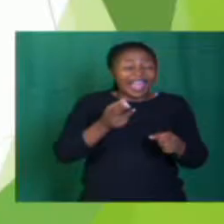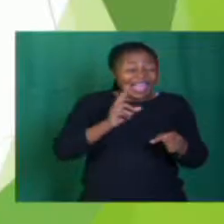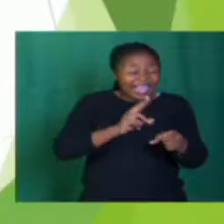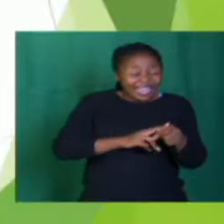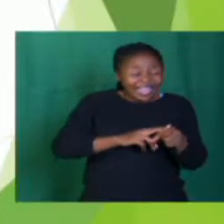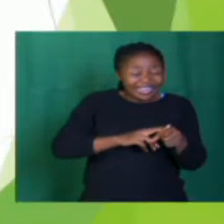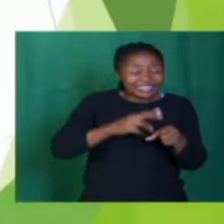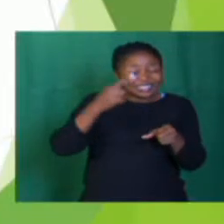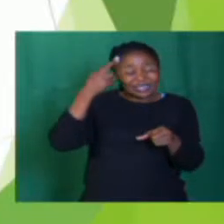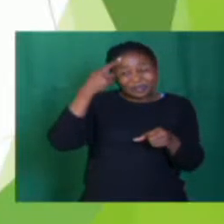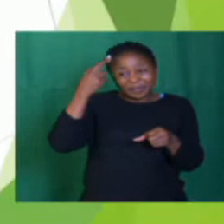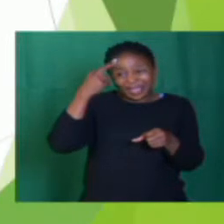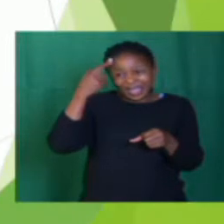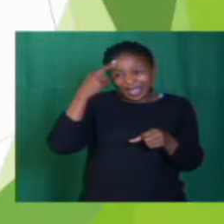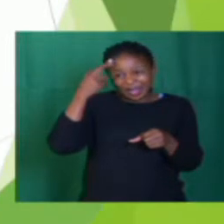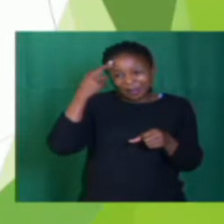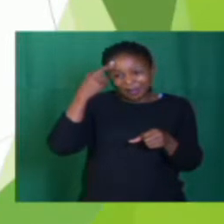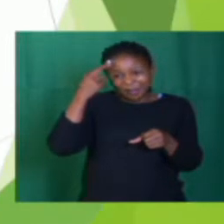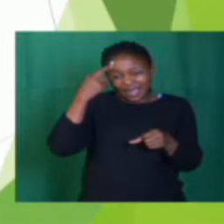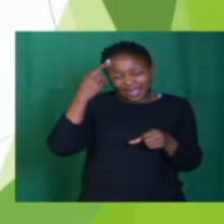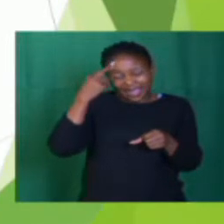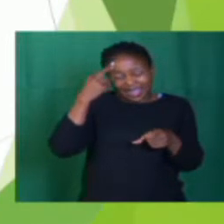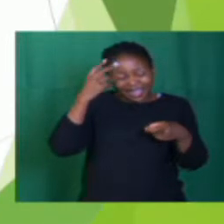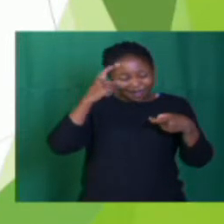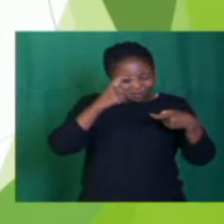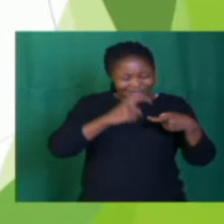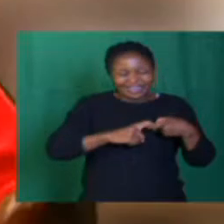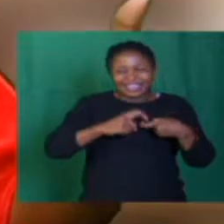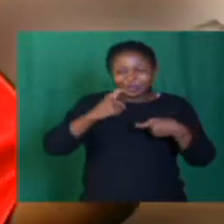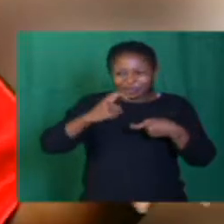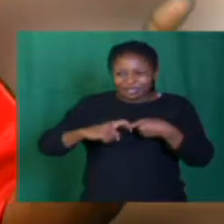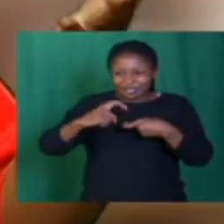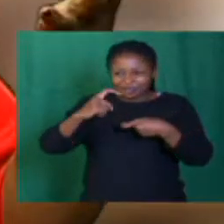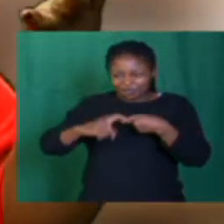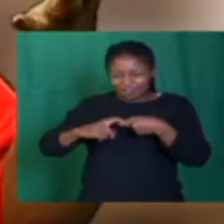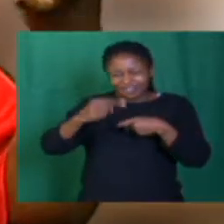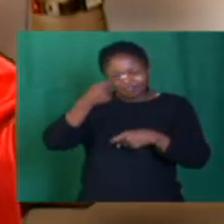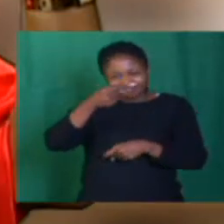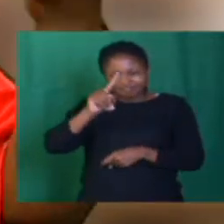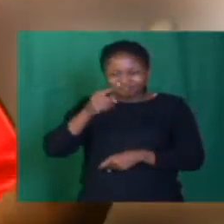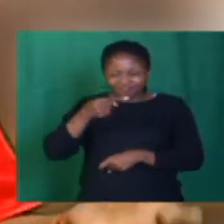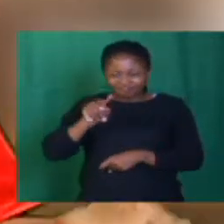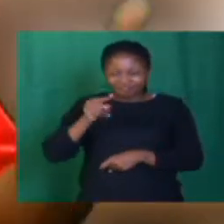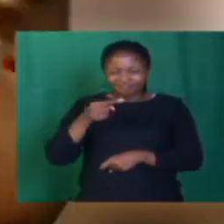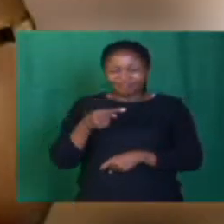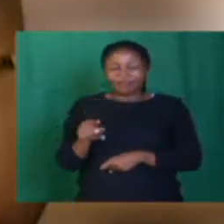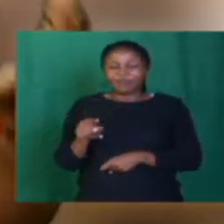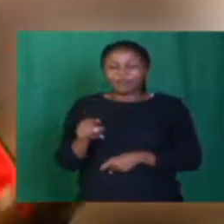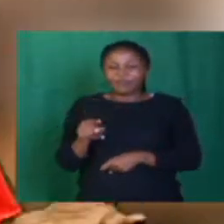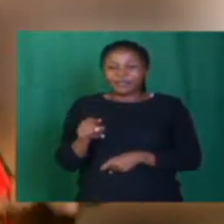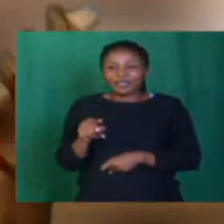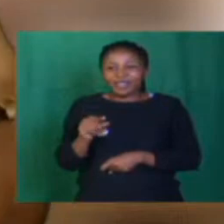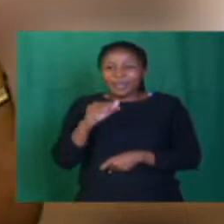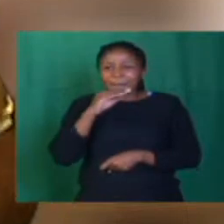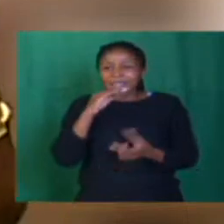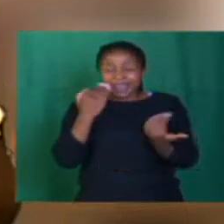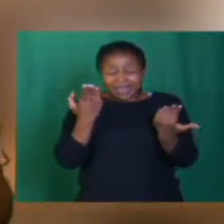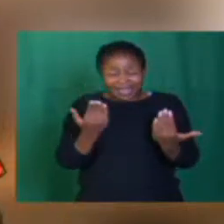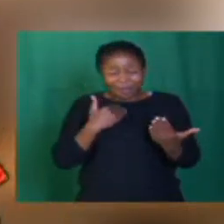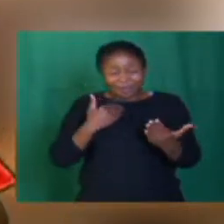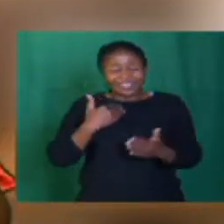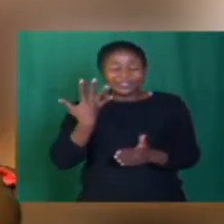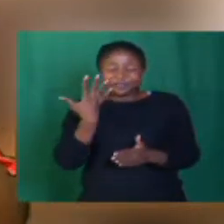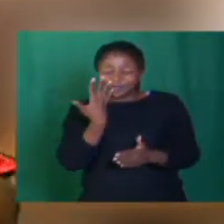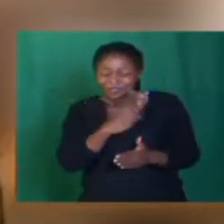them well for purposes of what? Of coherence. I have presented now both sides of the